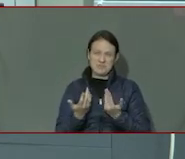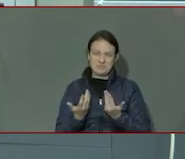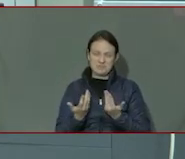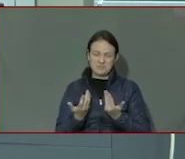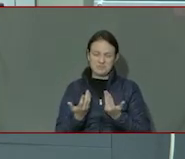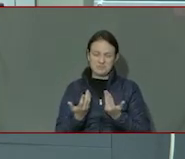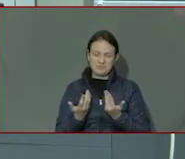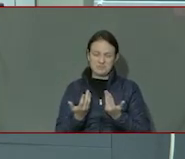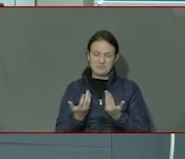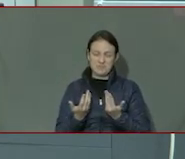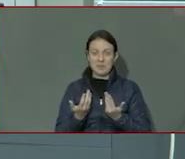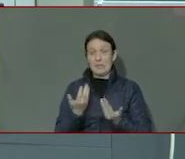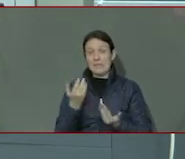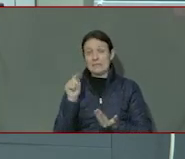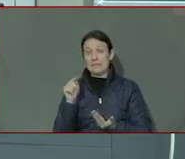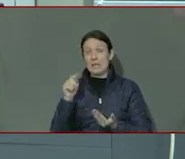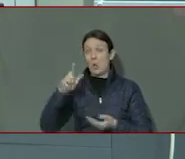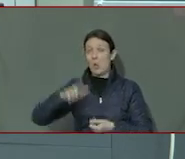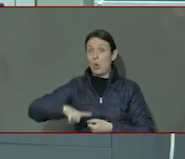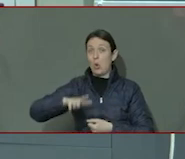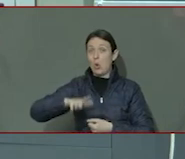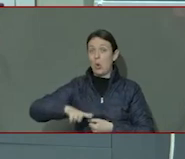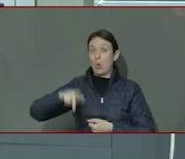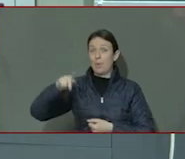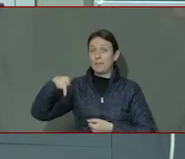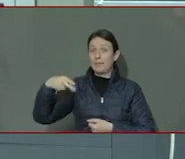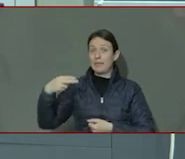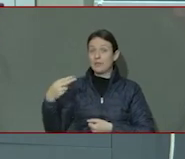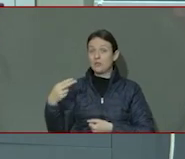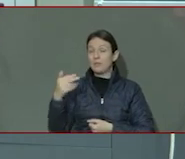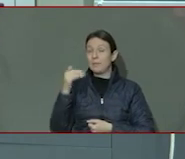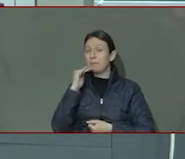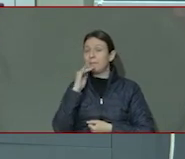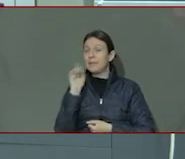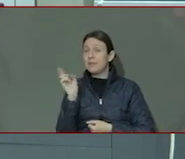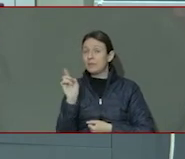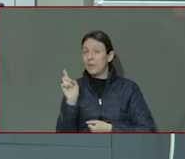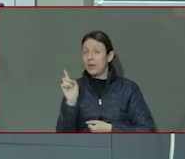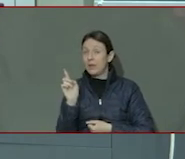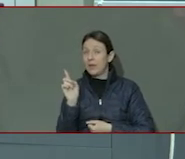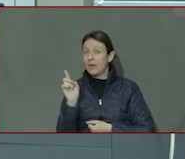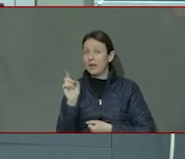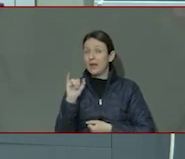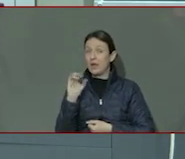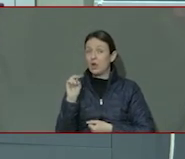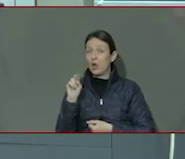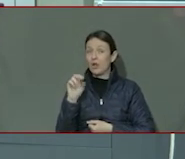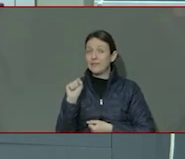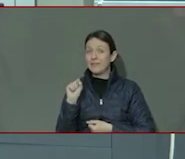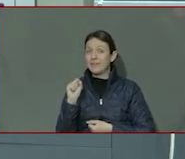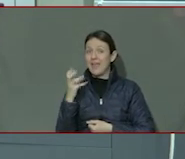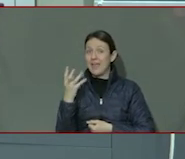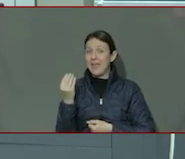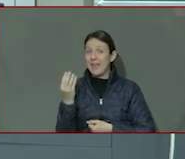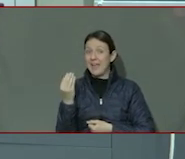fact that it has such a low pH tells us that which ions are in excess?